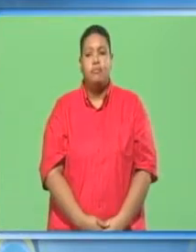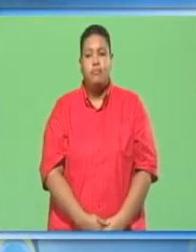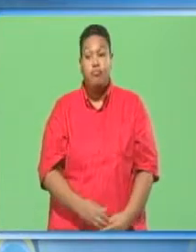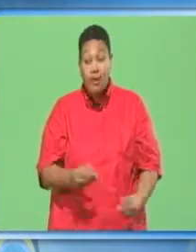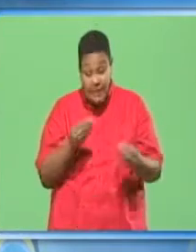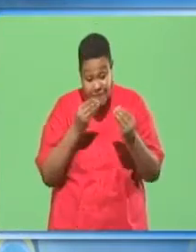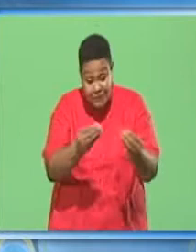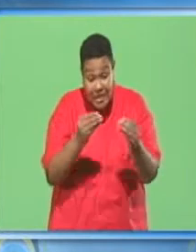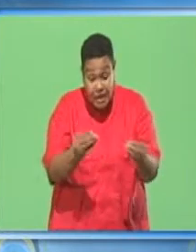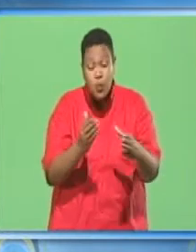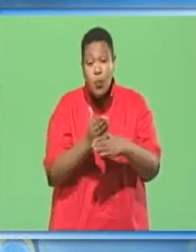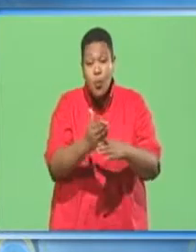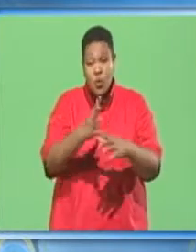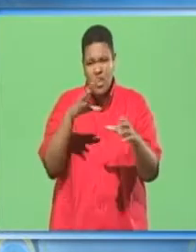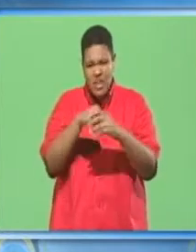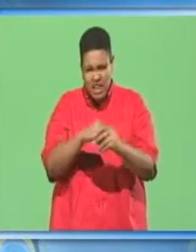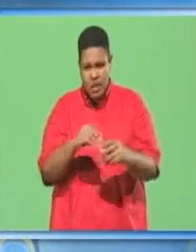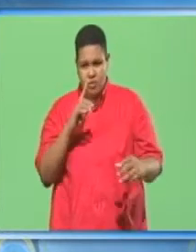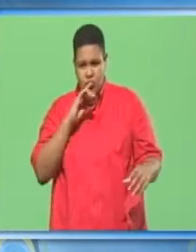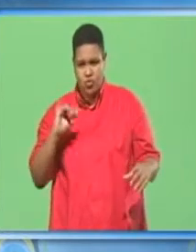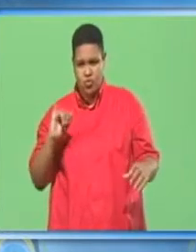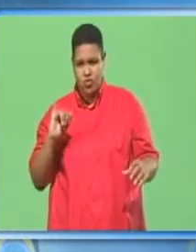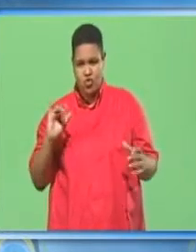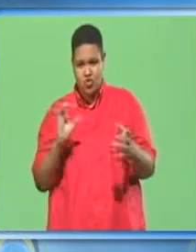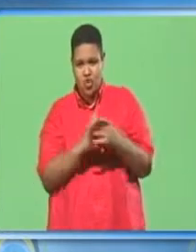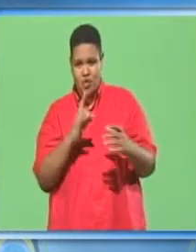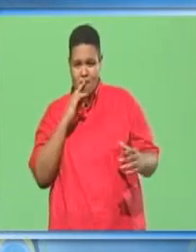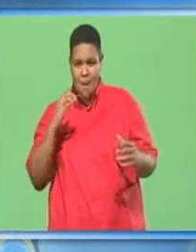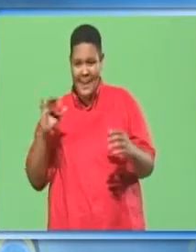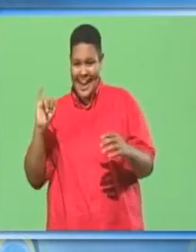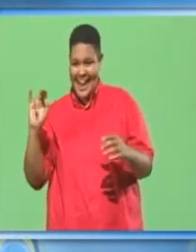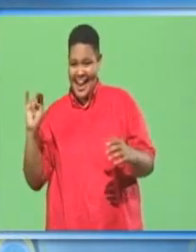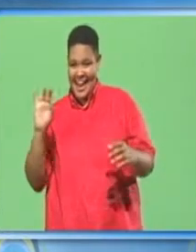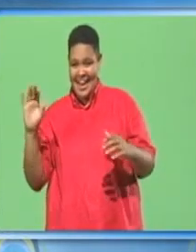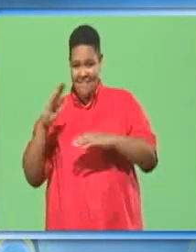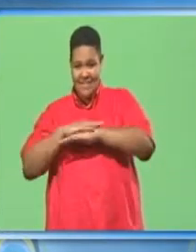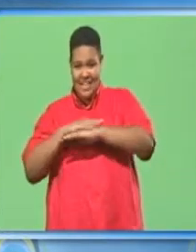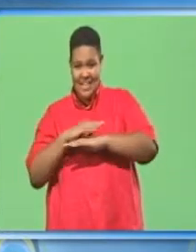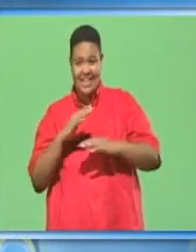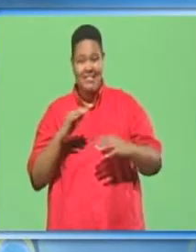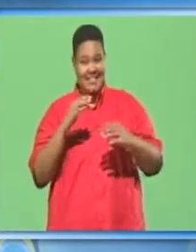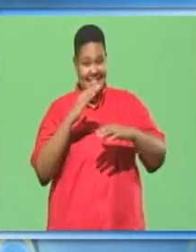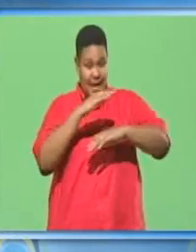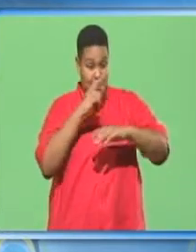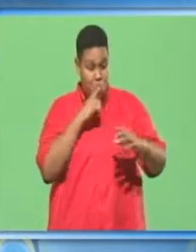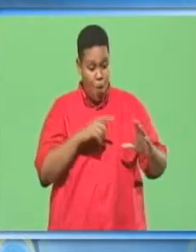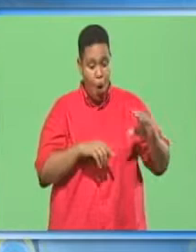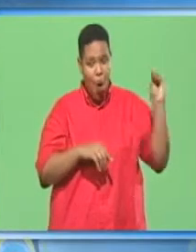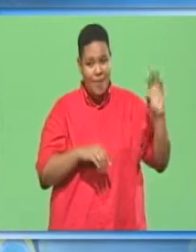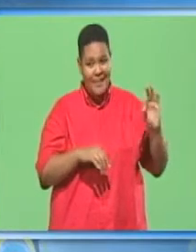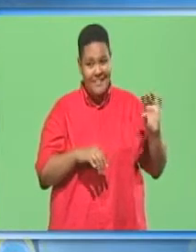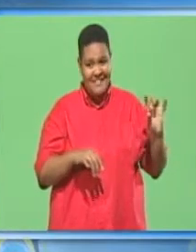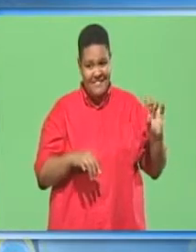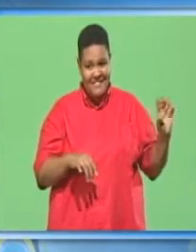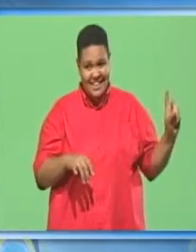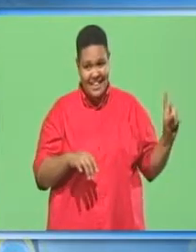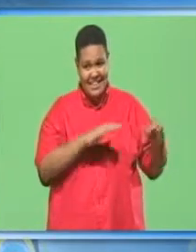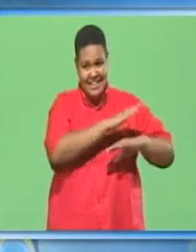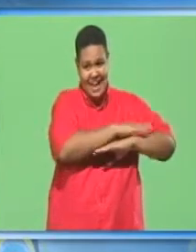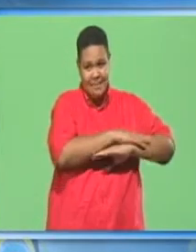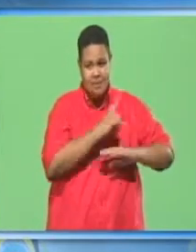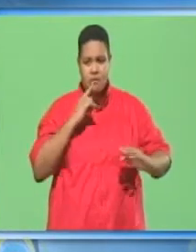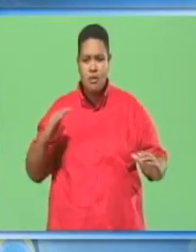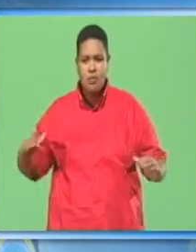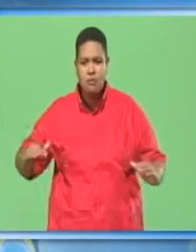Feed wood into the jointer from the infeed table to the outfeed table. It is important to ensure that the surface of the wood